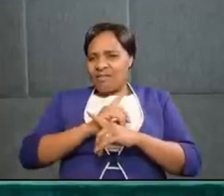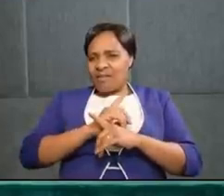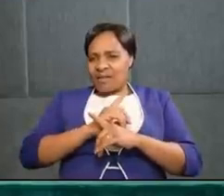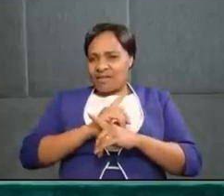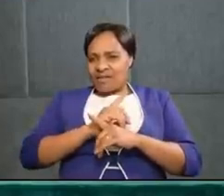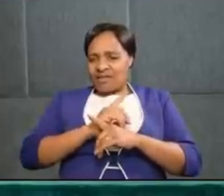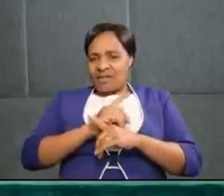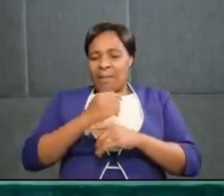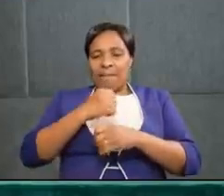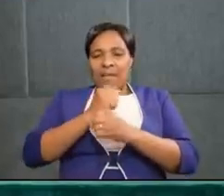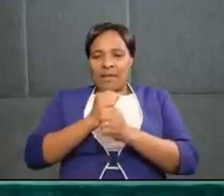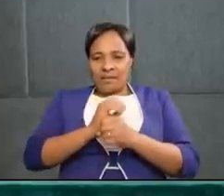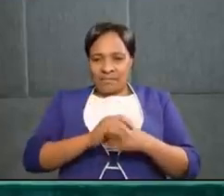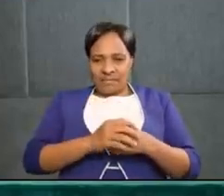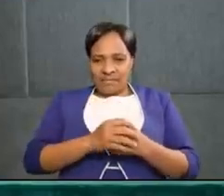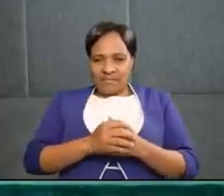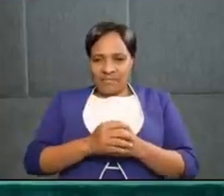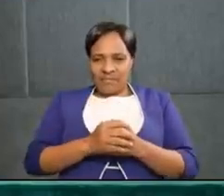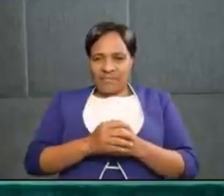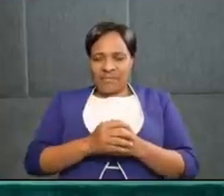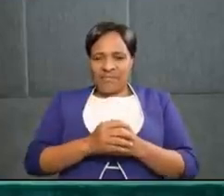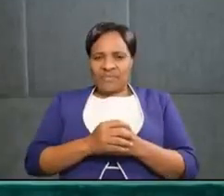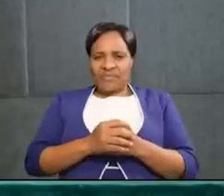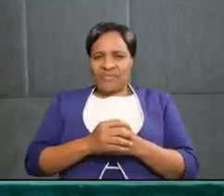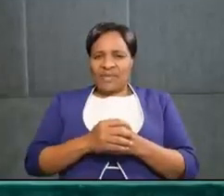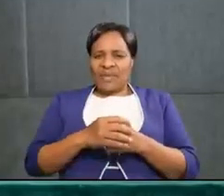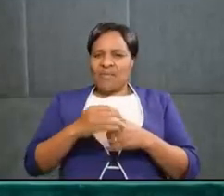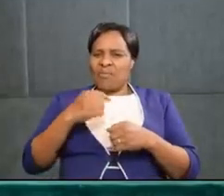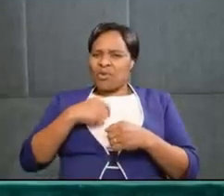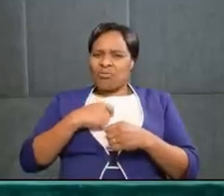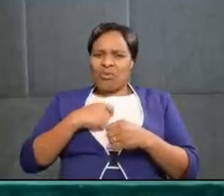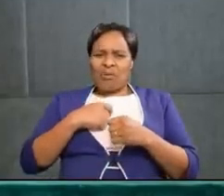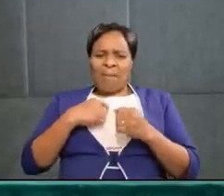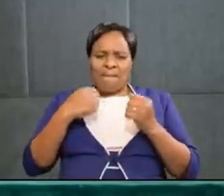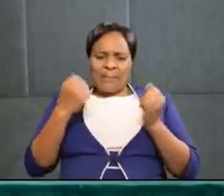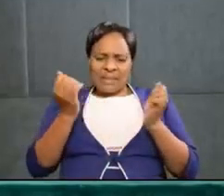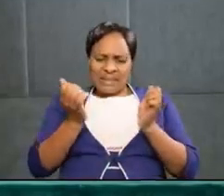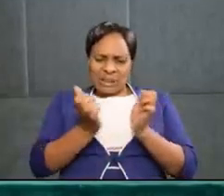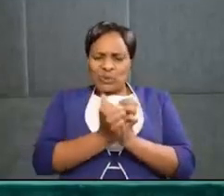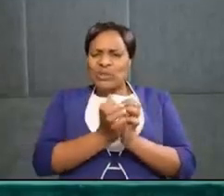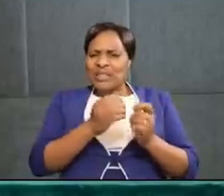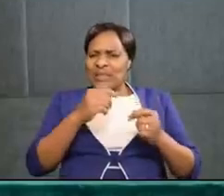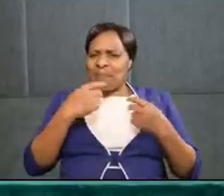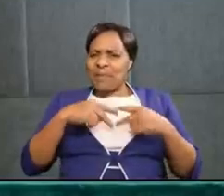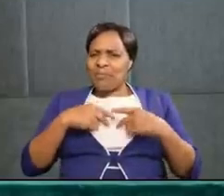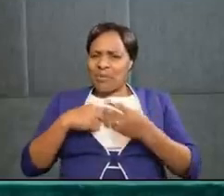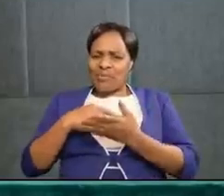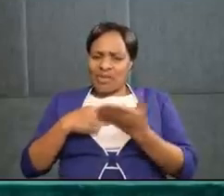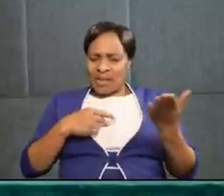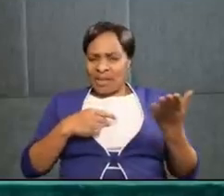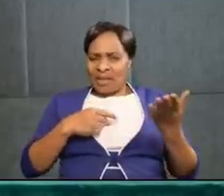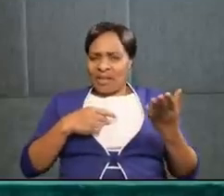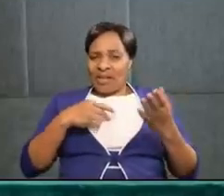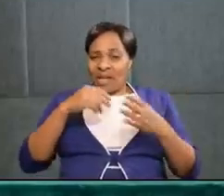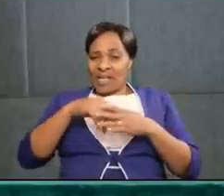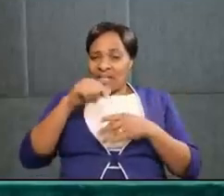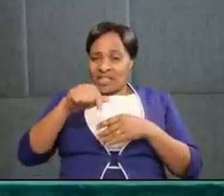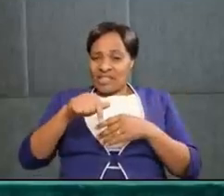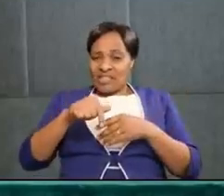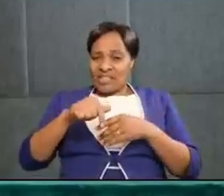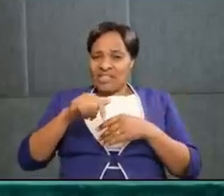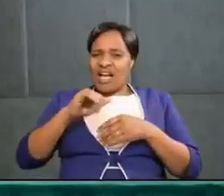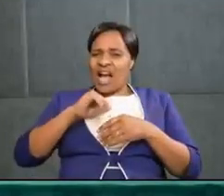that Paul made? I persecuted to death the people who followed this way.